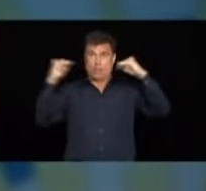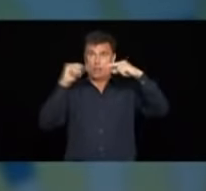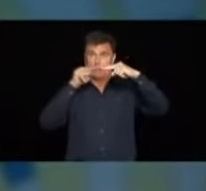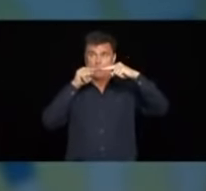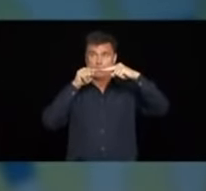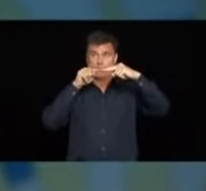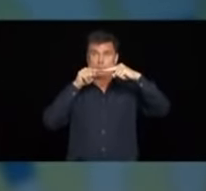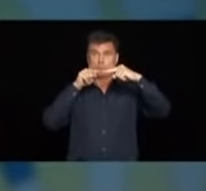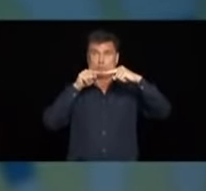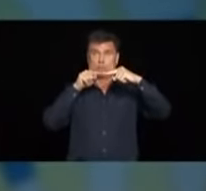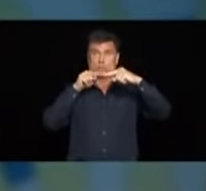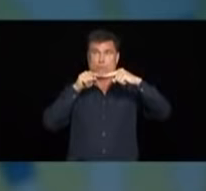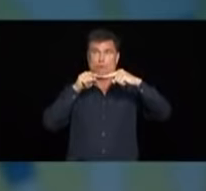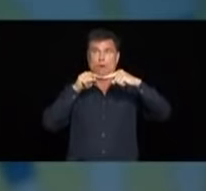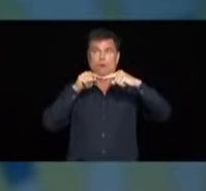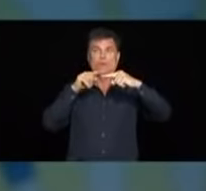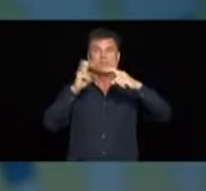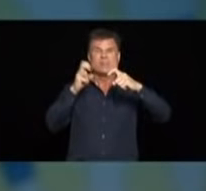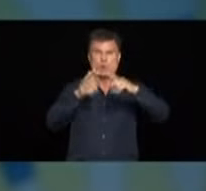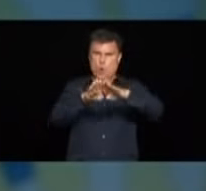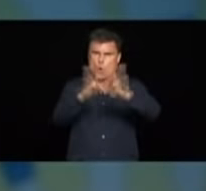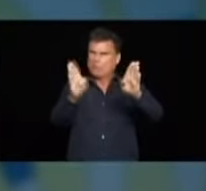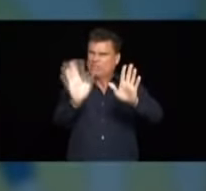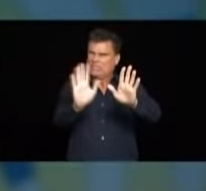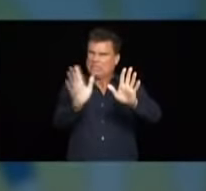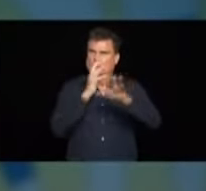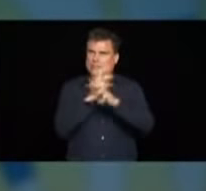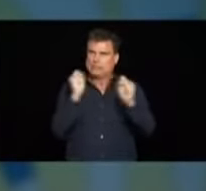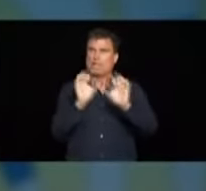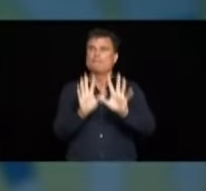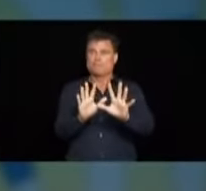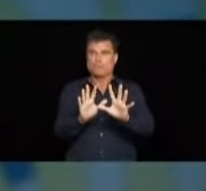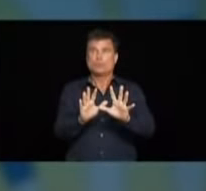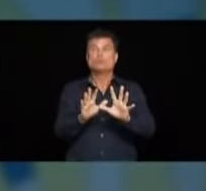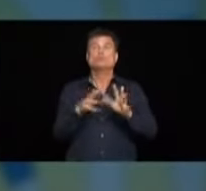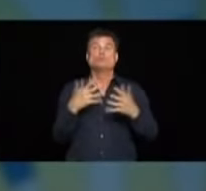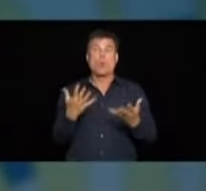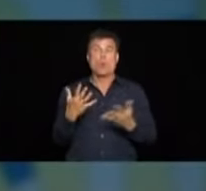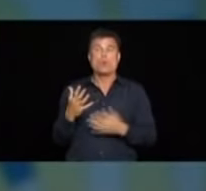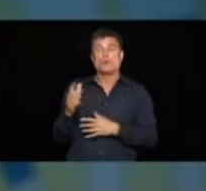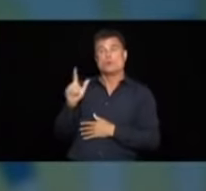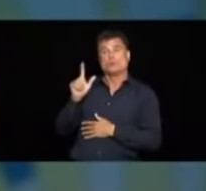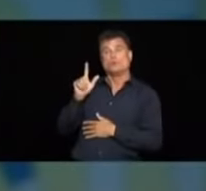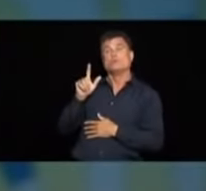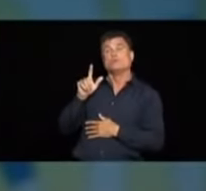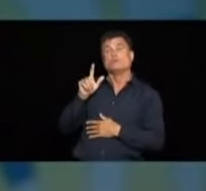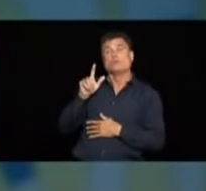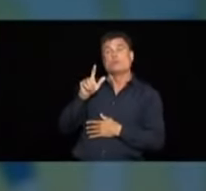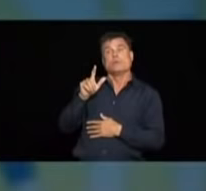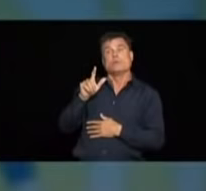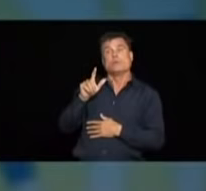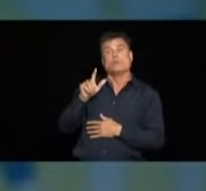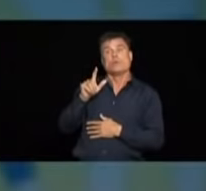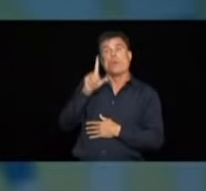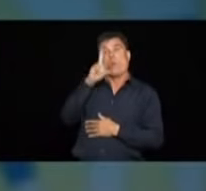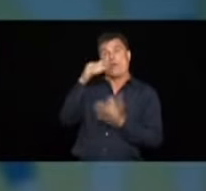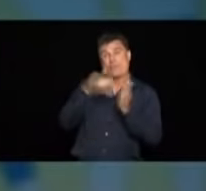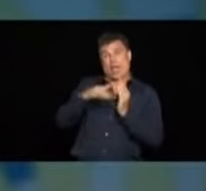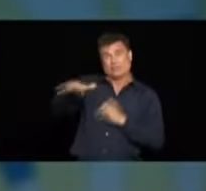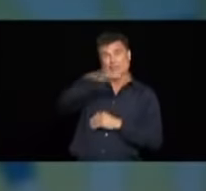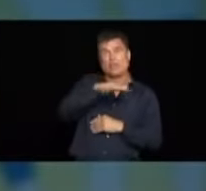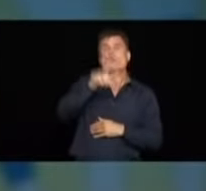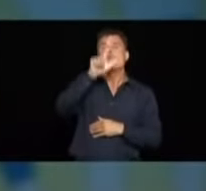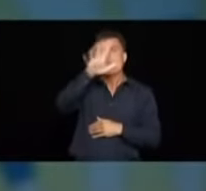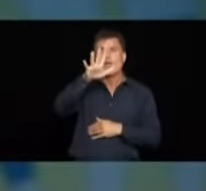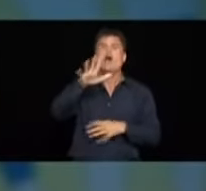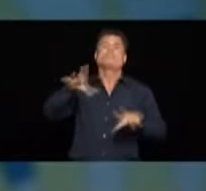businesses, they use a measure of 25 per 100,000. And then we can see across BC, we are well below that. So when I